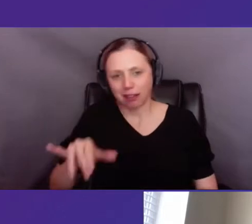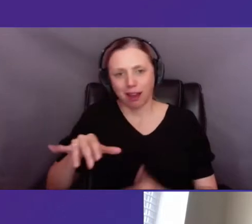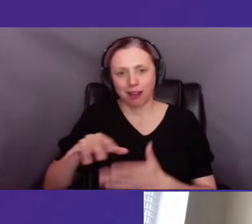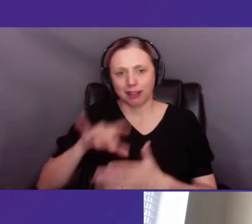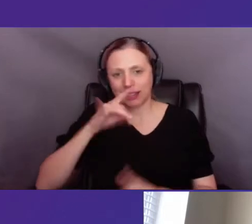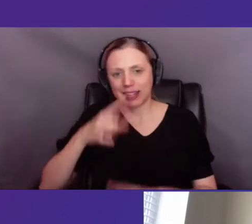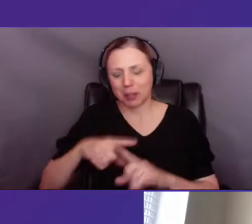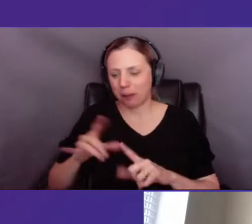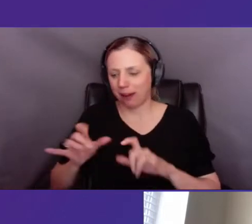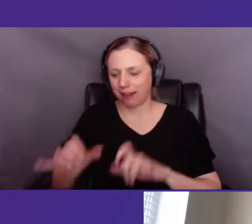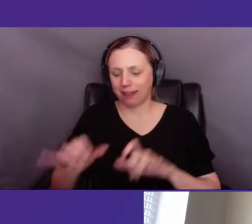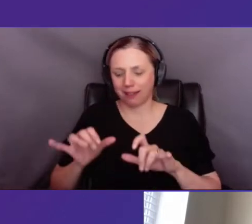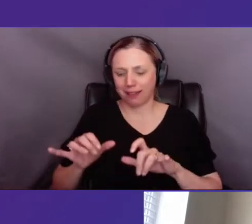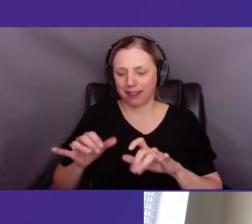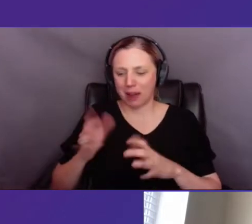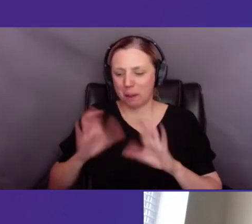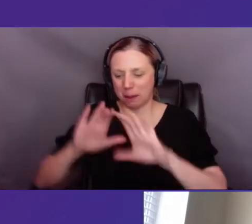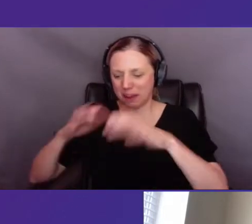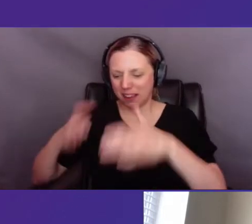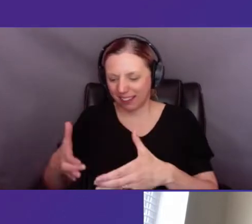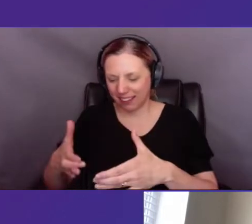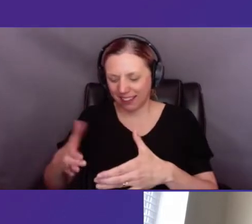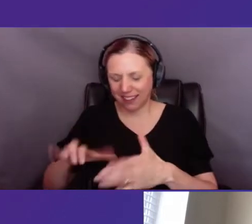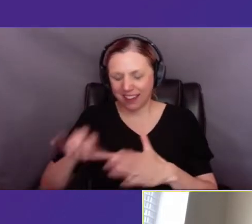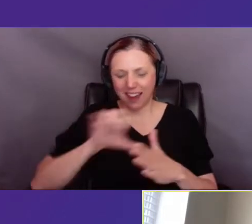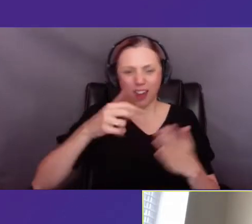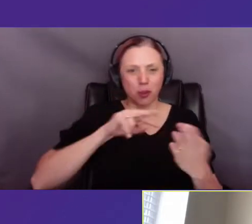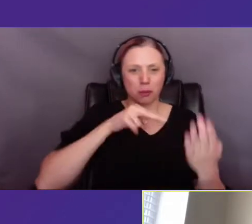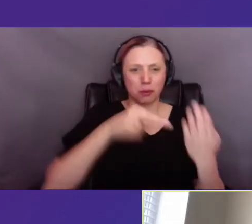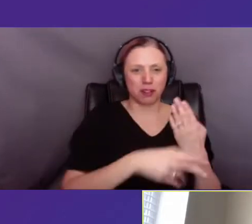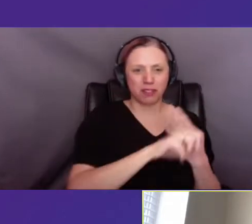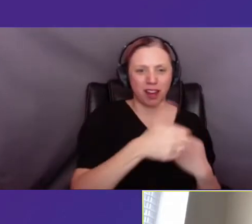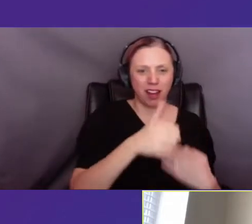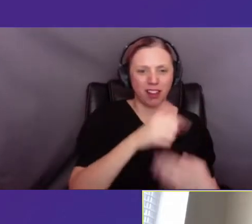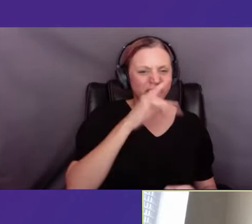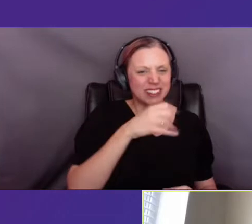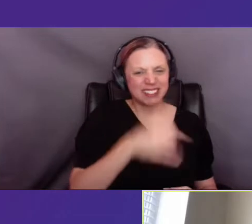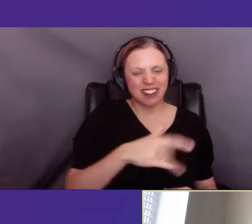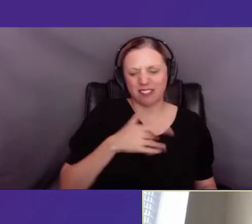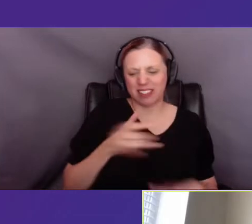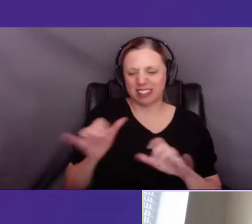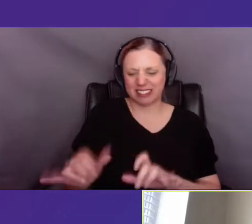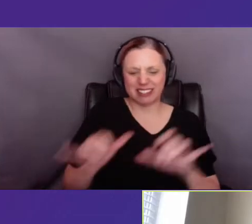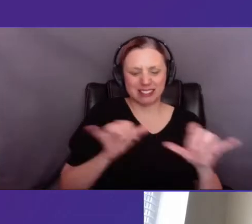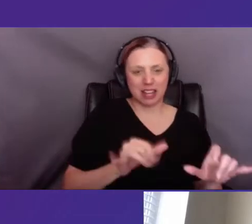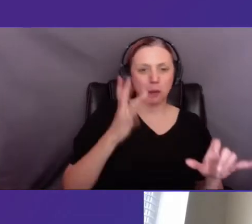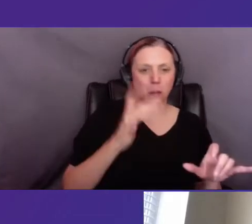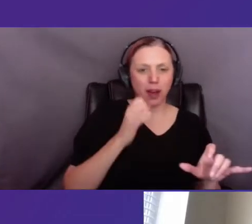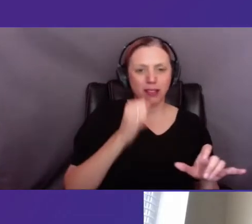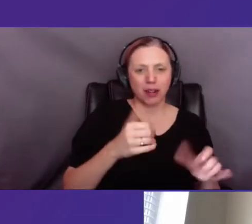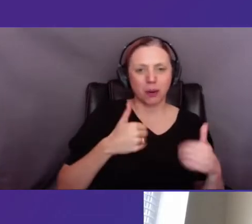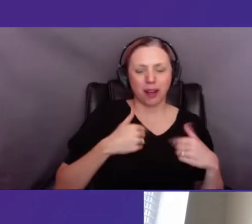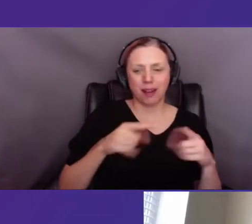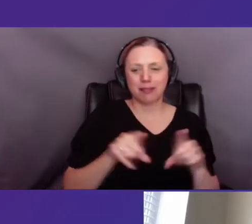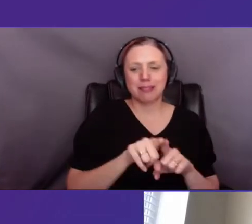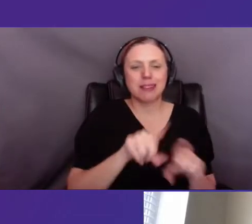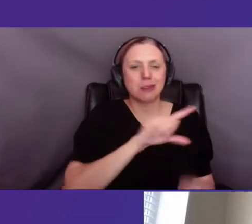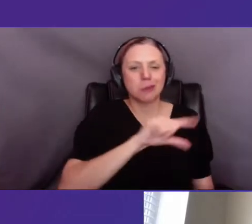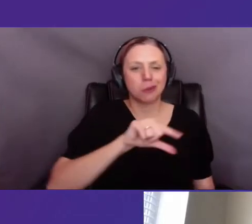but then maybe the other kids don't feel that same love because they're not, you know, administering those qualities that